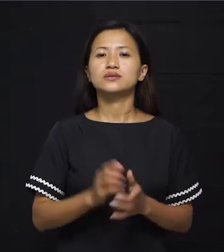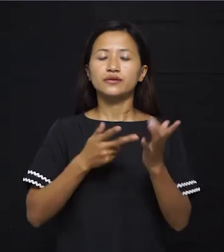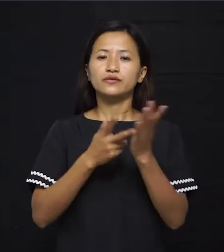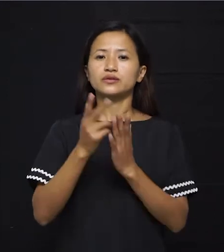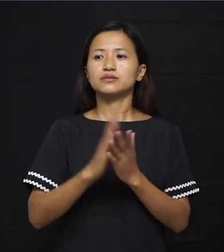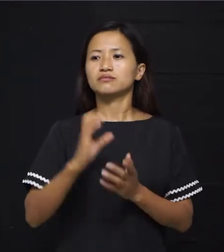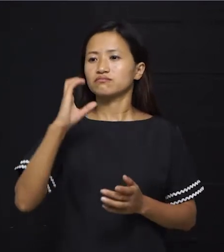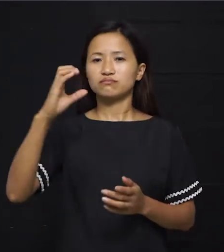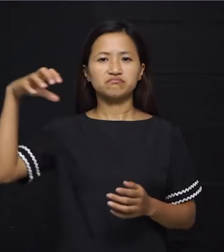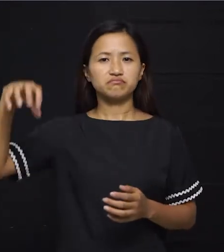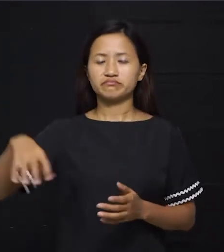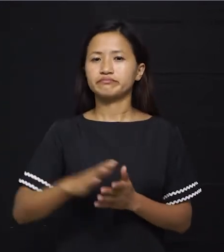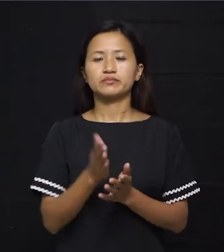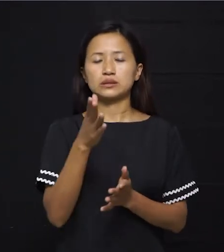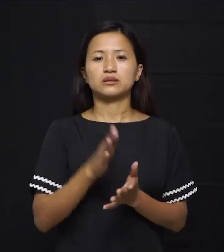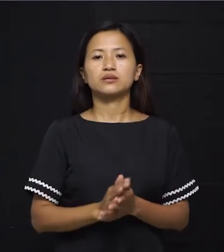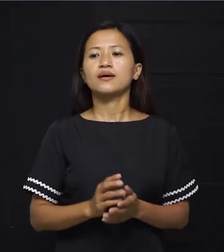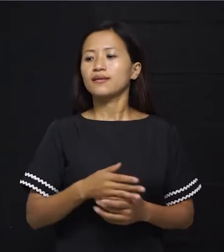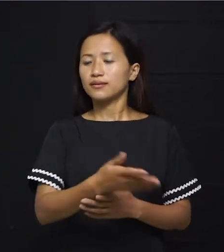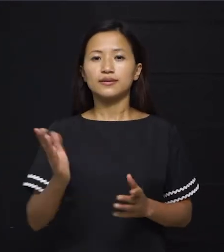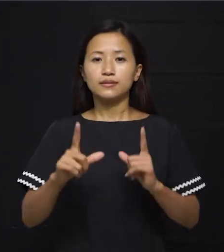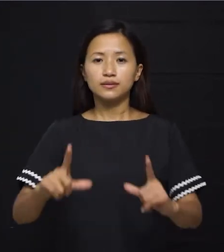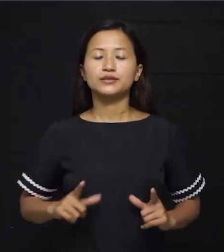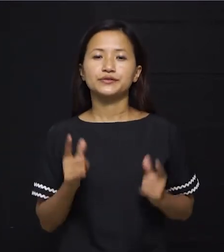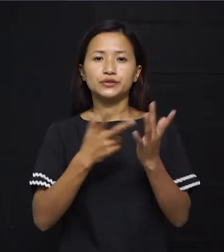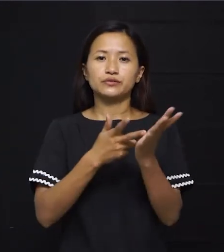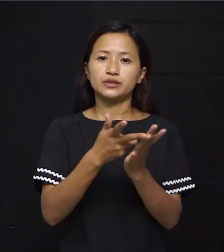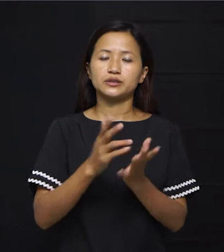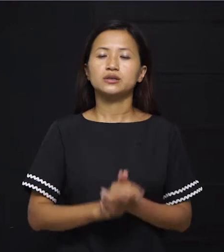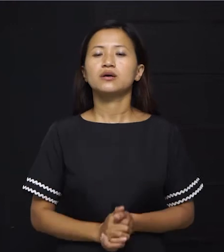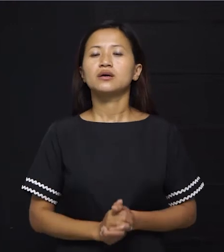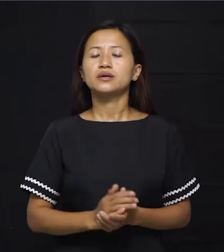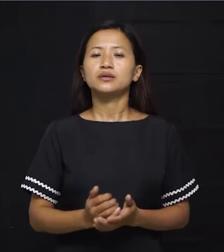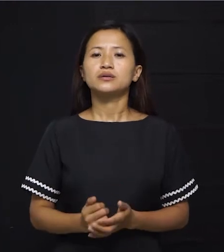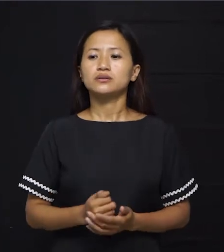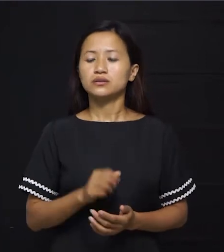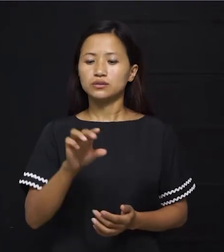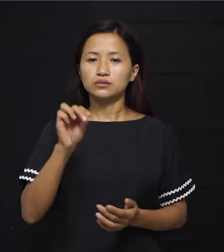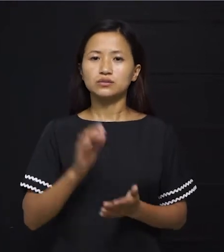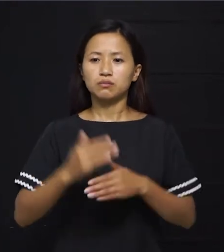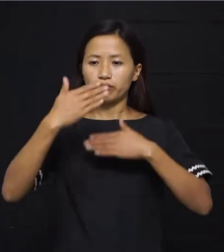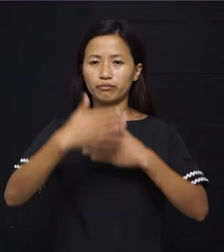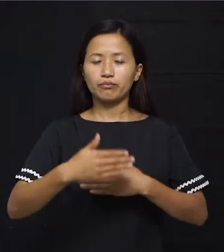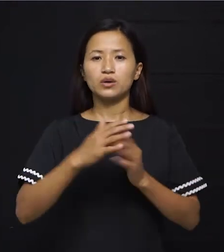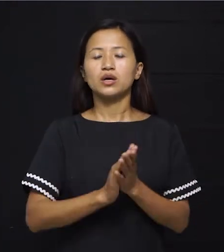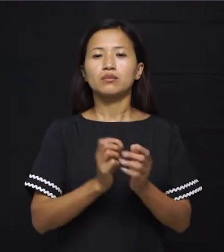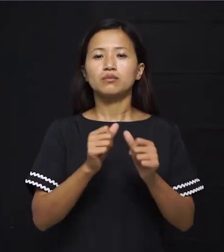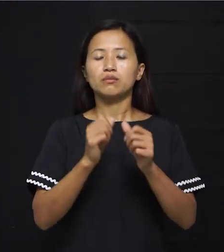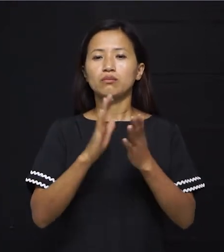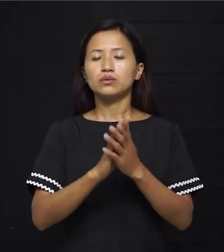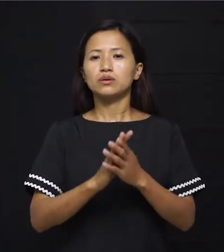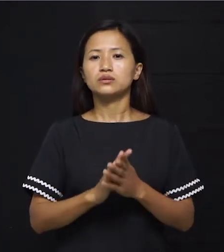and towns, okay? They lived in a village, and so he had two bullocks, okay? Bullocks are the